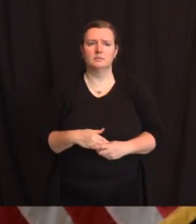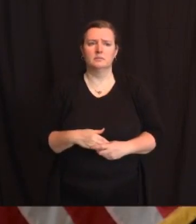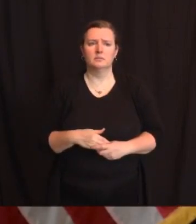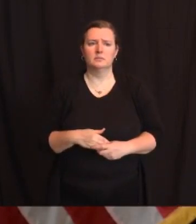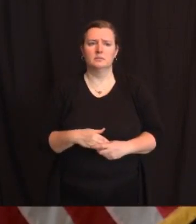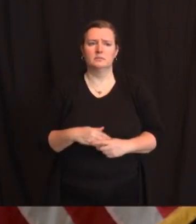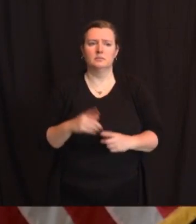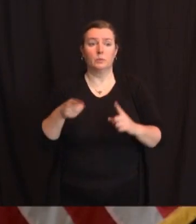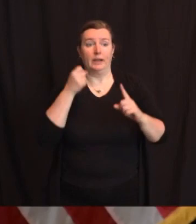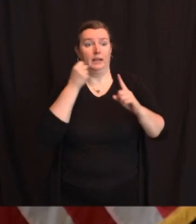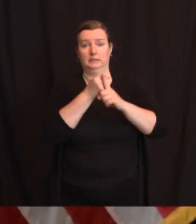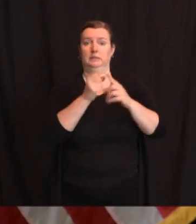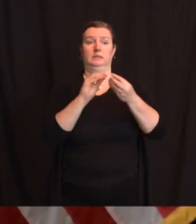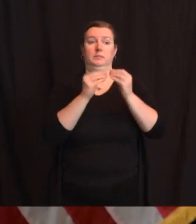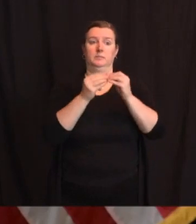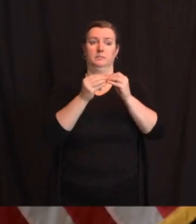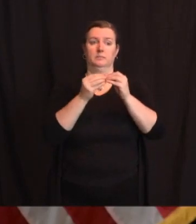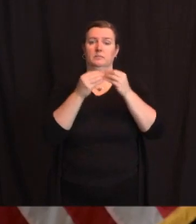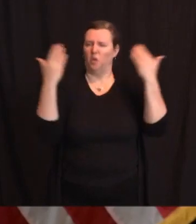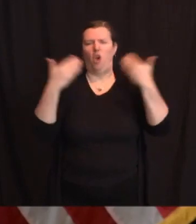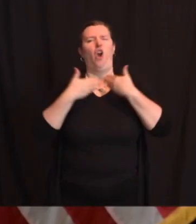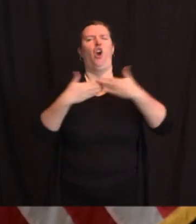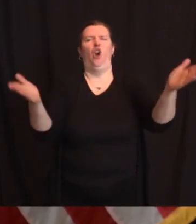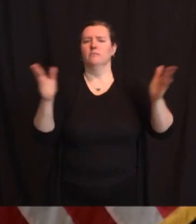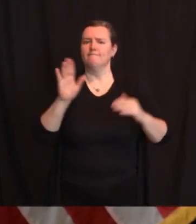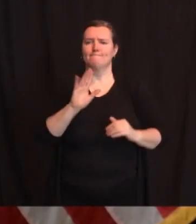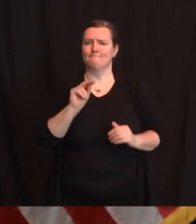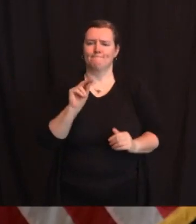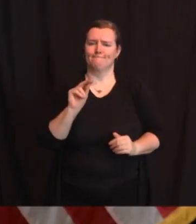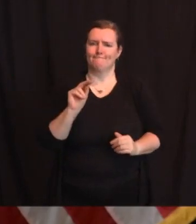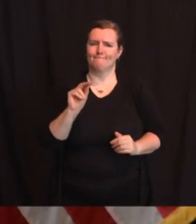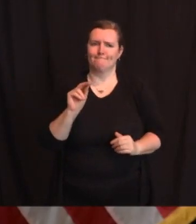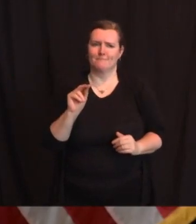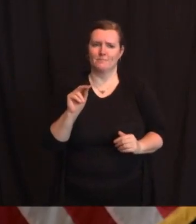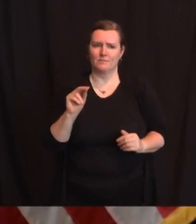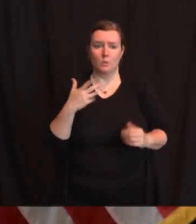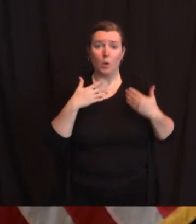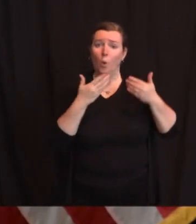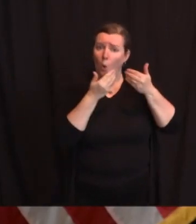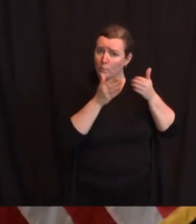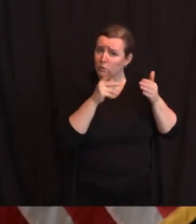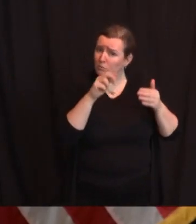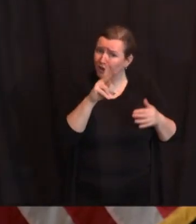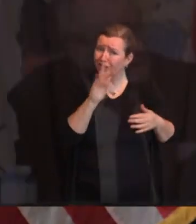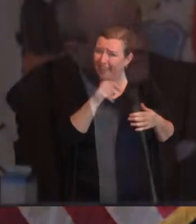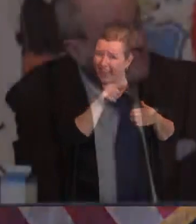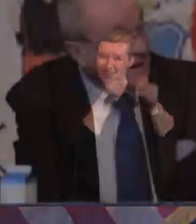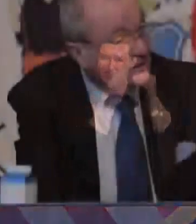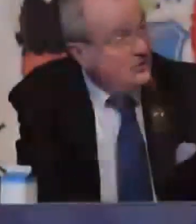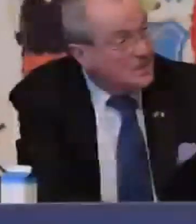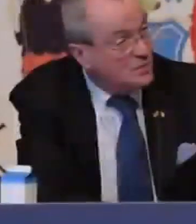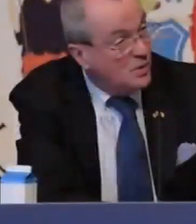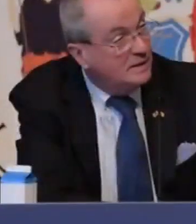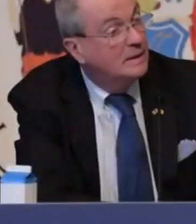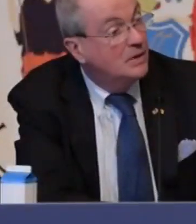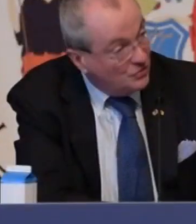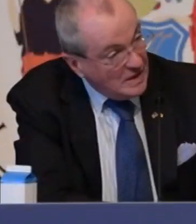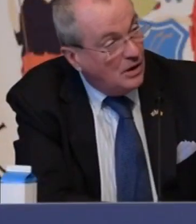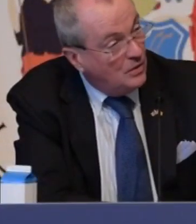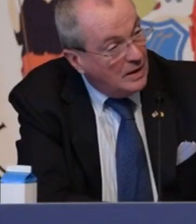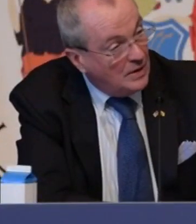get Y. We've already opened the parks. People can play golf. I hope that we could take more steps in the balance of this